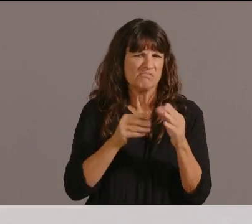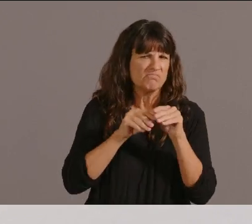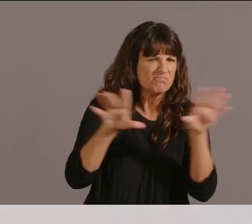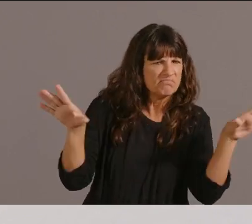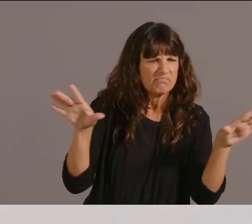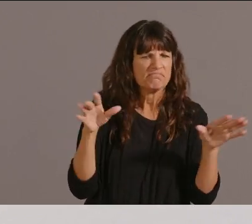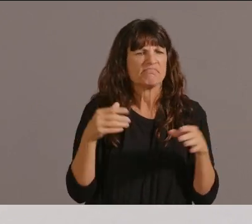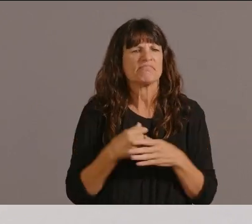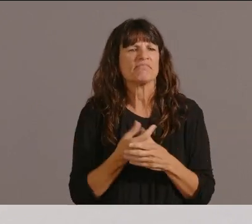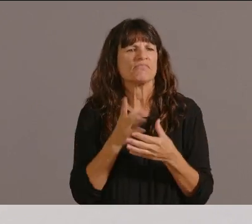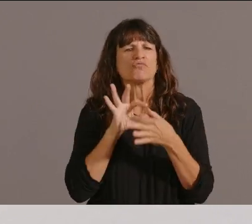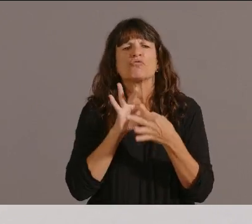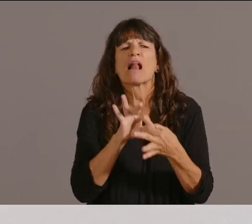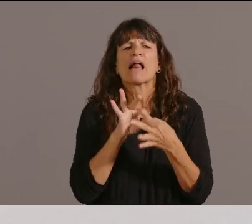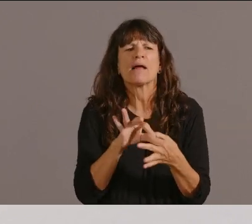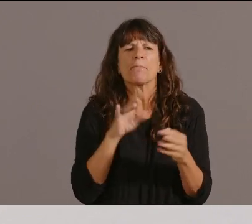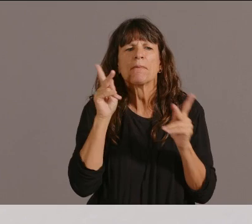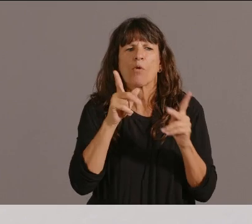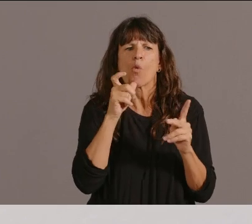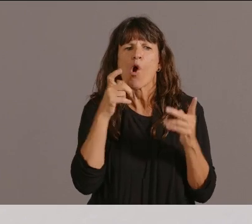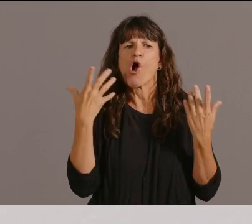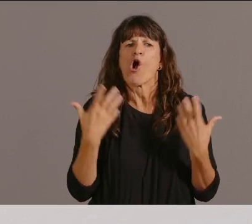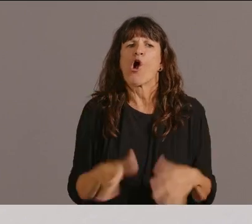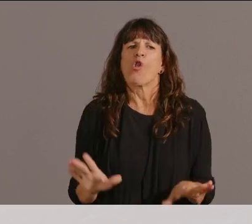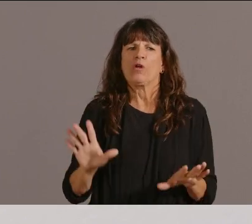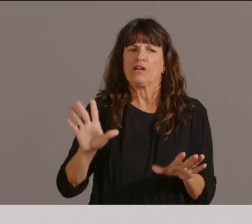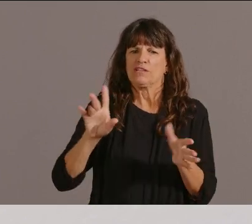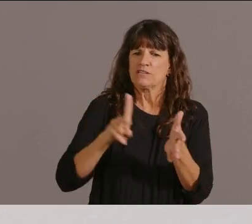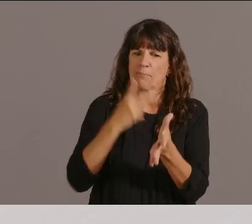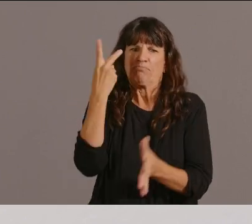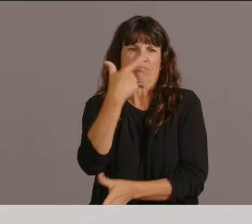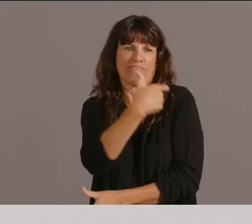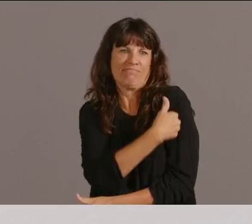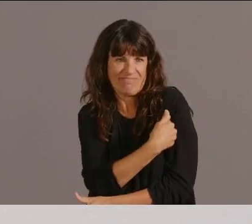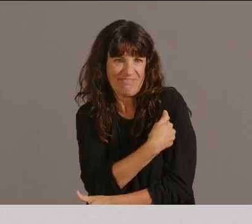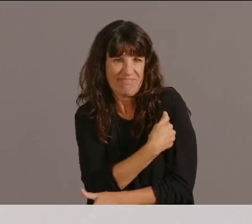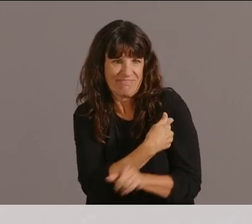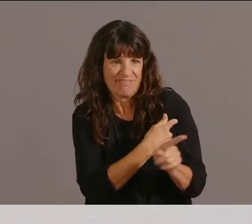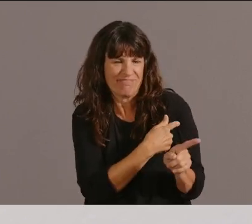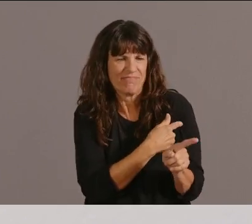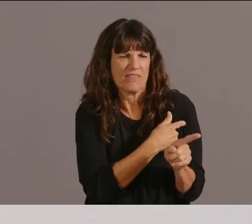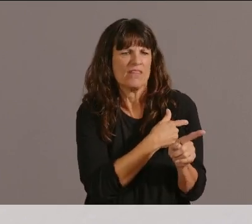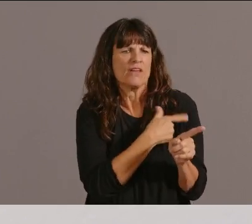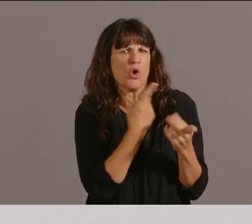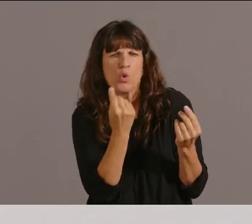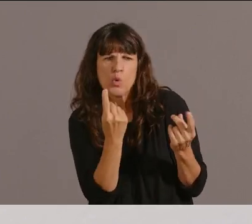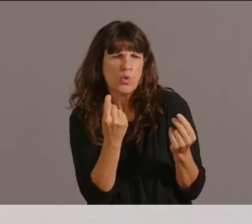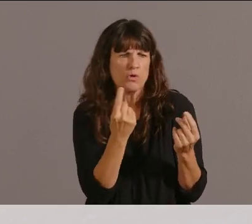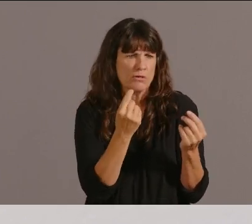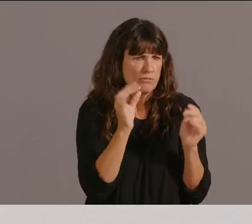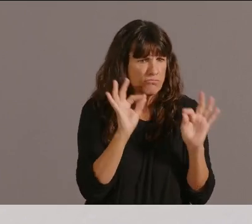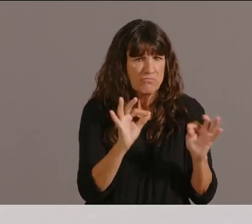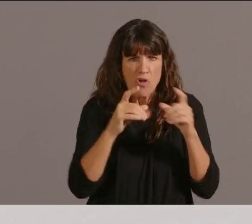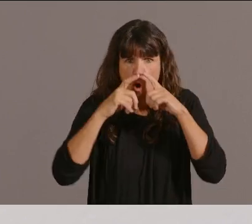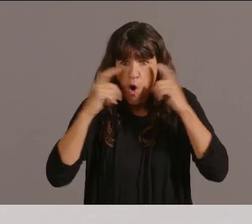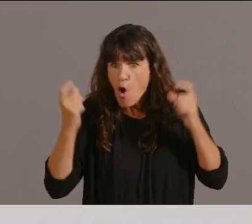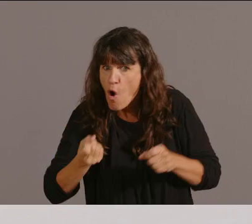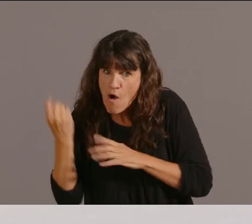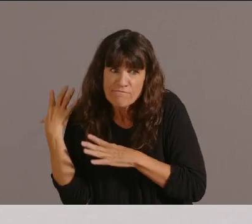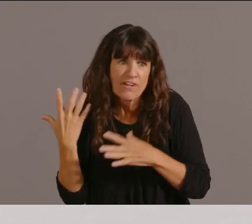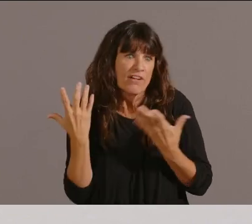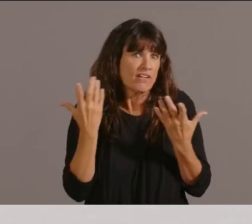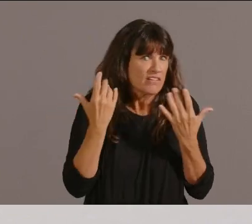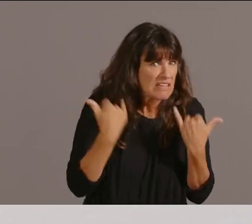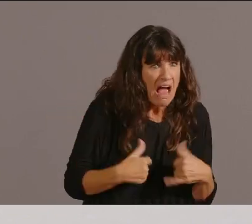fully vaccinated people in terms of what they can do. They can visit other fully vaccinated people indoors without wearing masks, visit with unvaccinated people